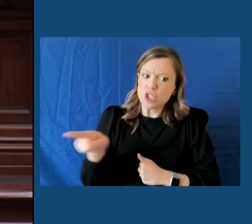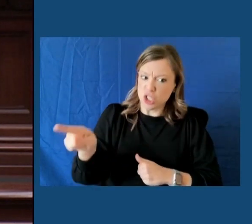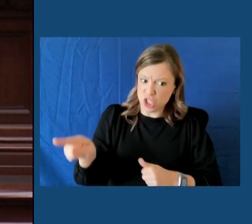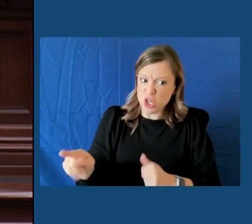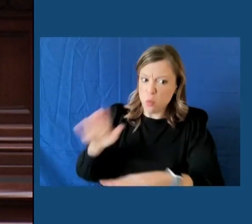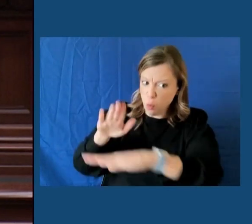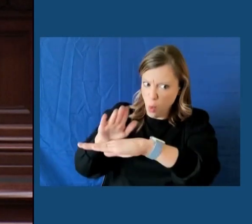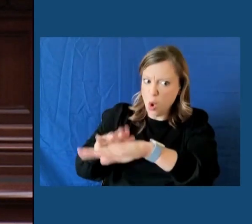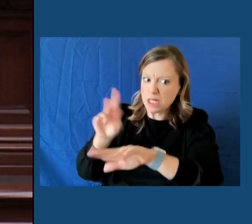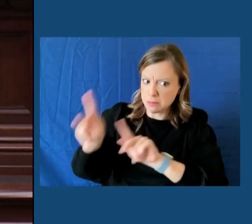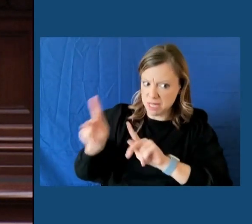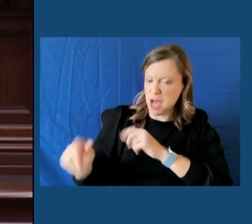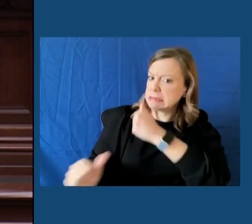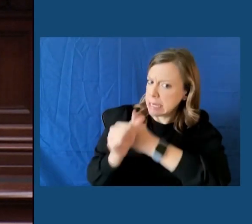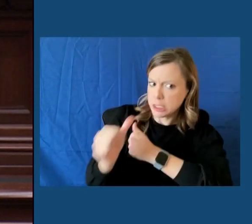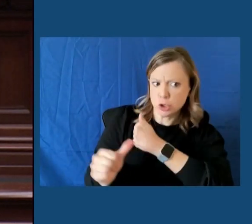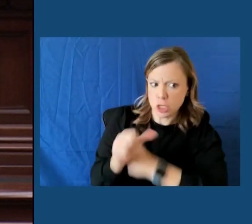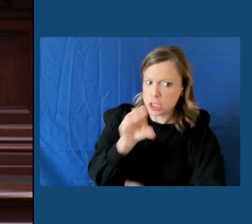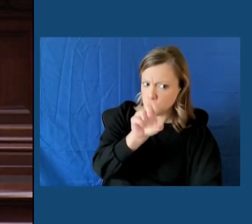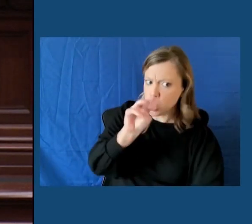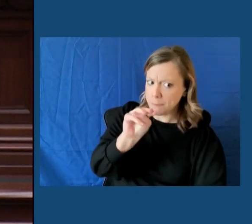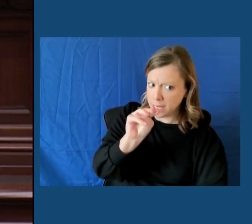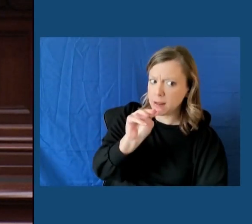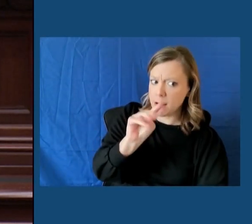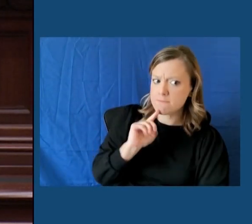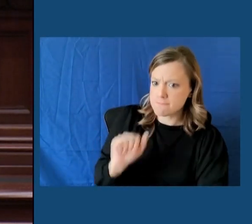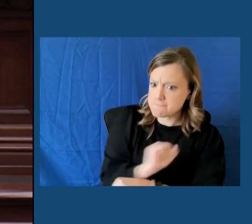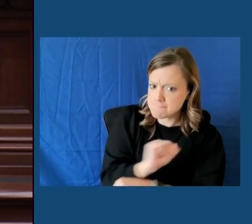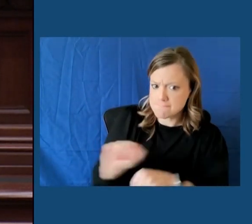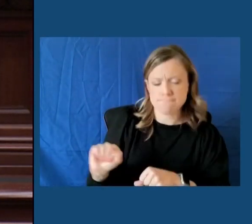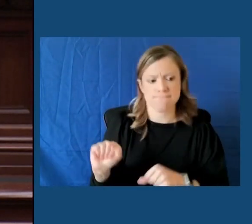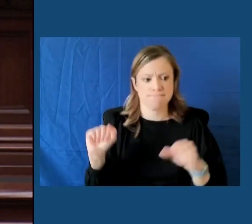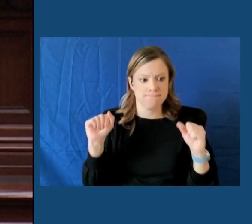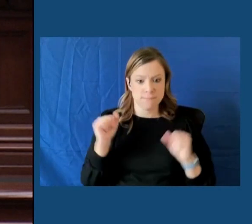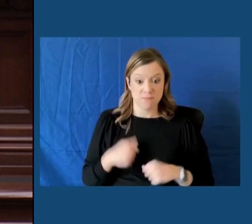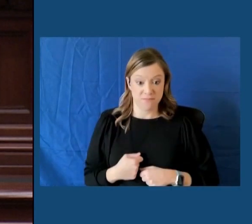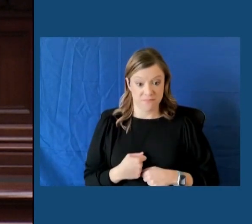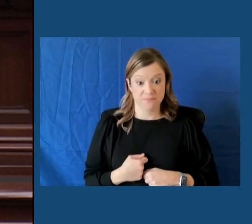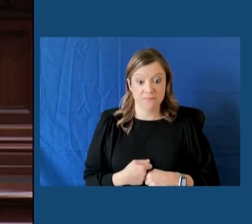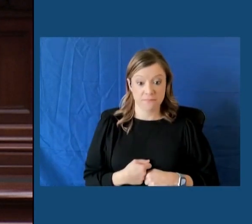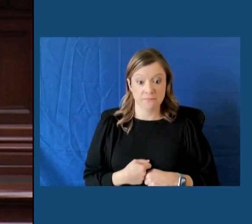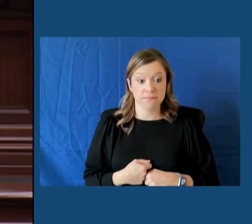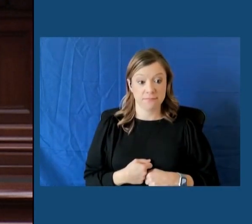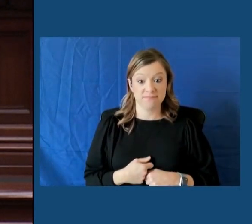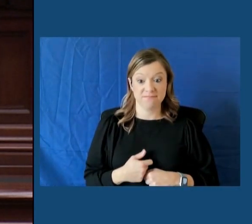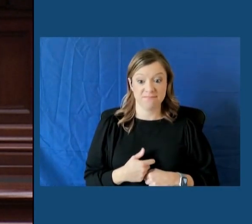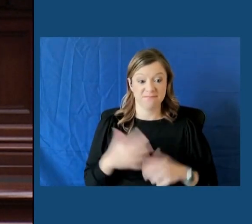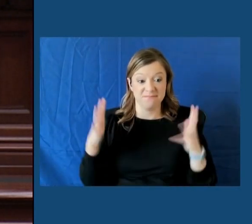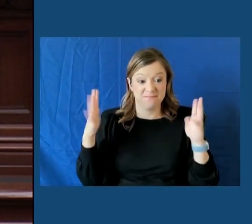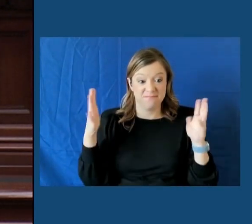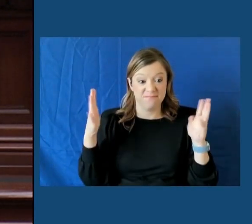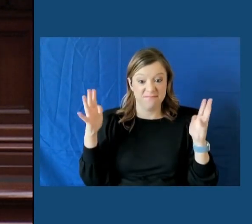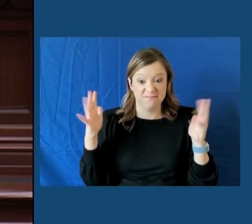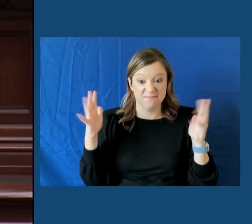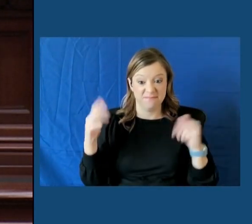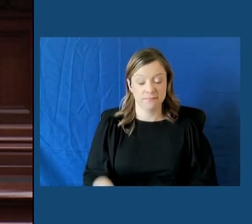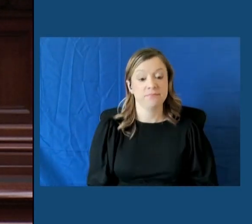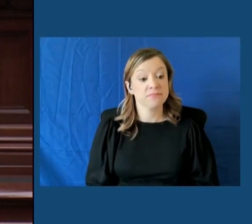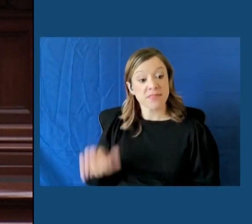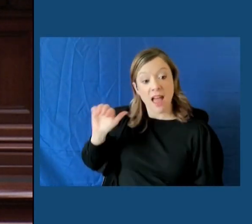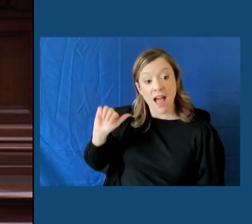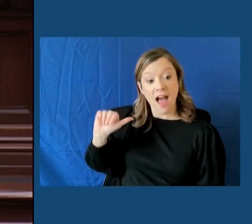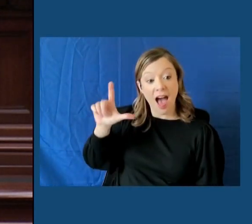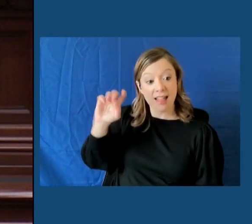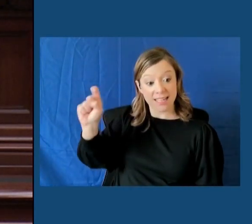Believe it or not, you're watching WMHT's coverage of Governor Kathy Hochul's 2024 State of the State address. Alex is one of the